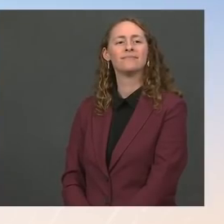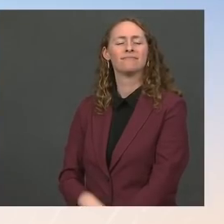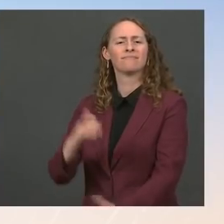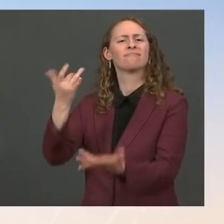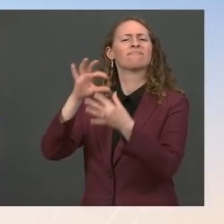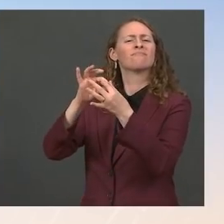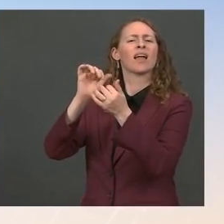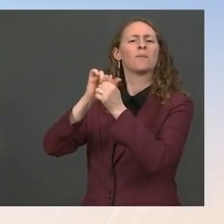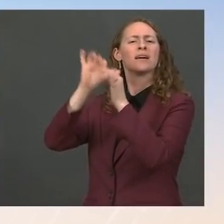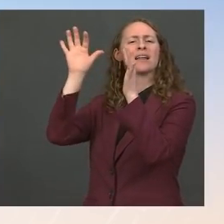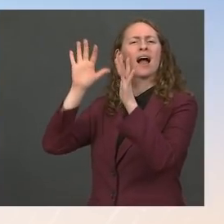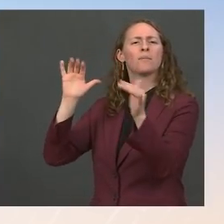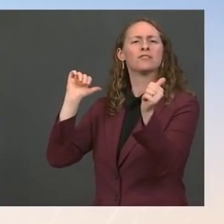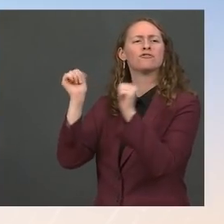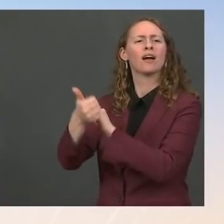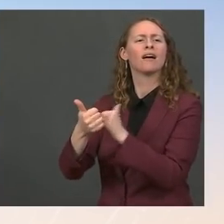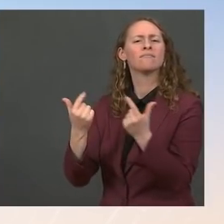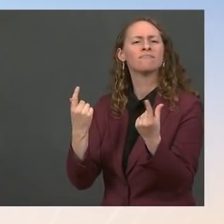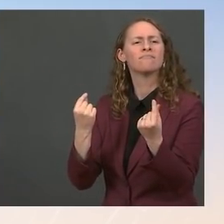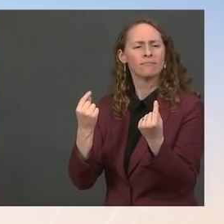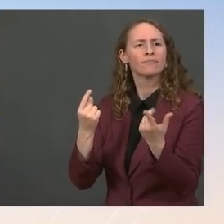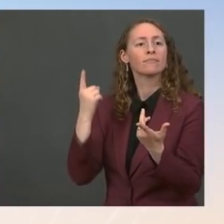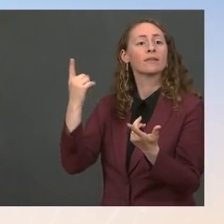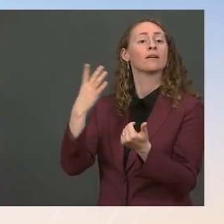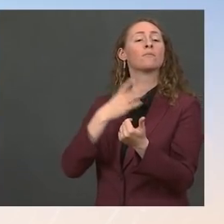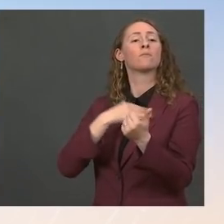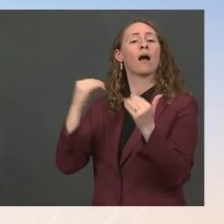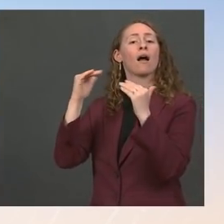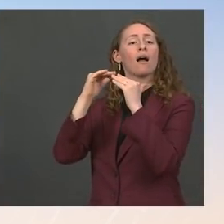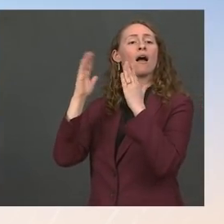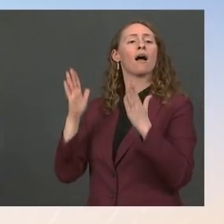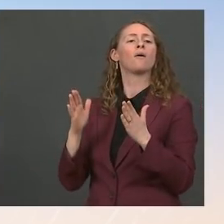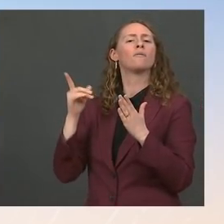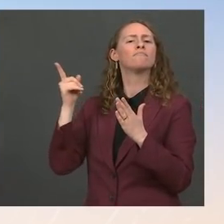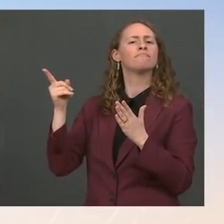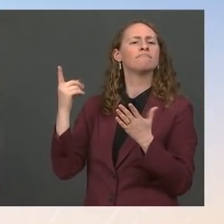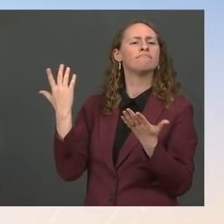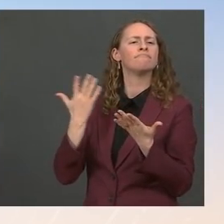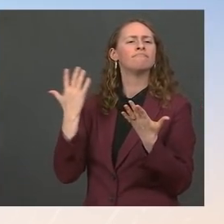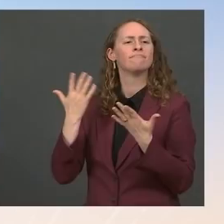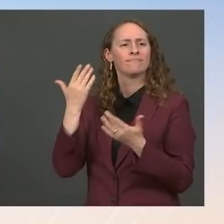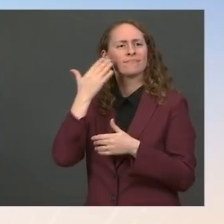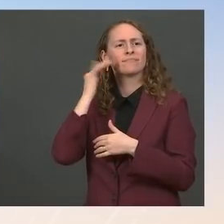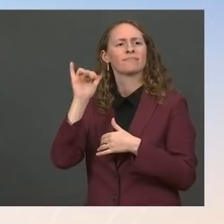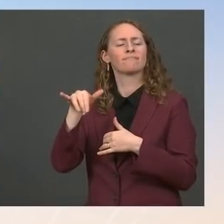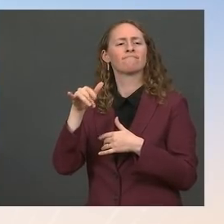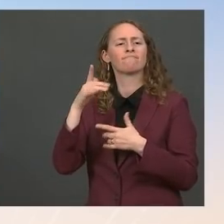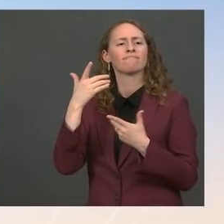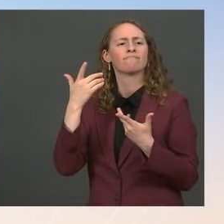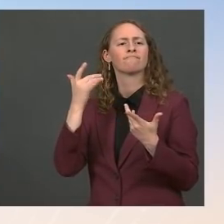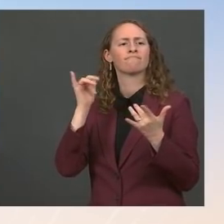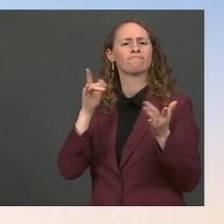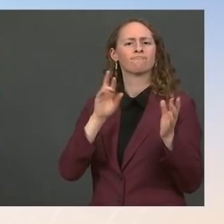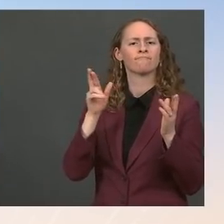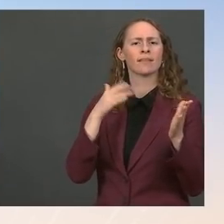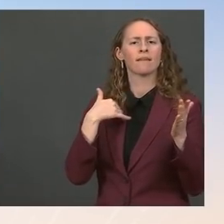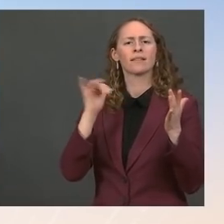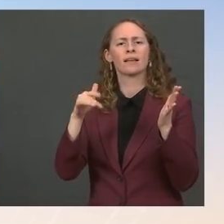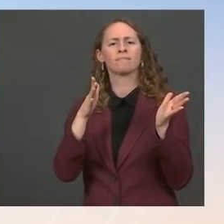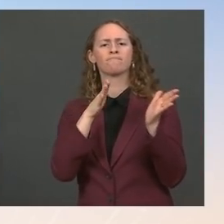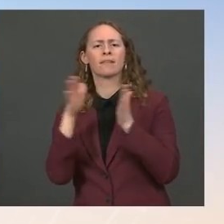current reconciliation bill as the last chance to pass measures within it, or do you think that whatever you can't tackle now, you might be able